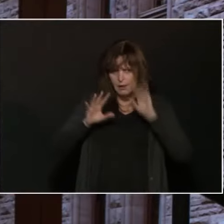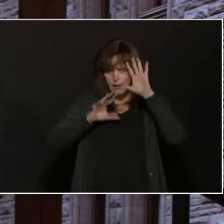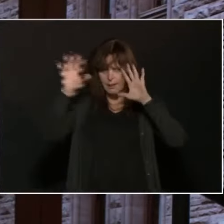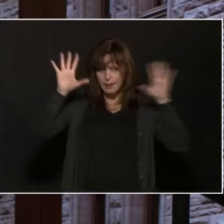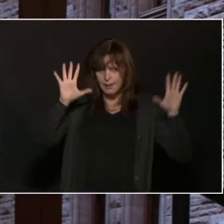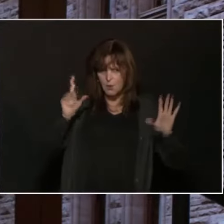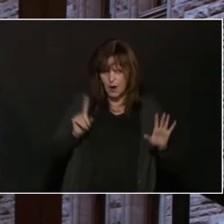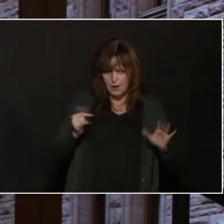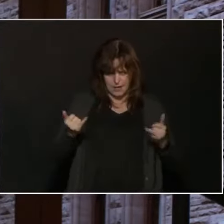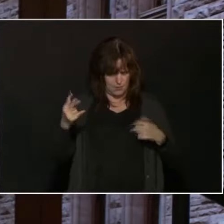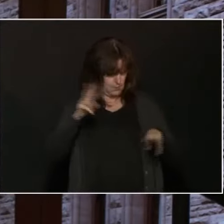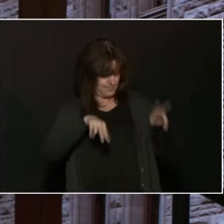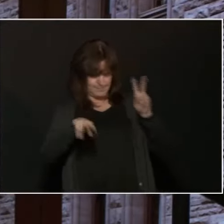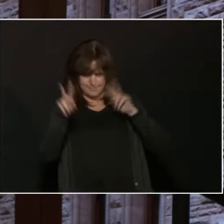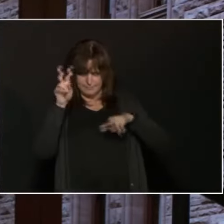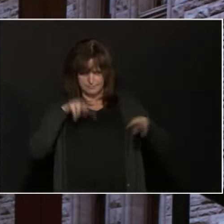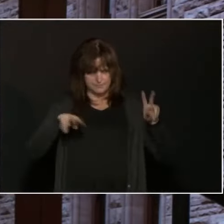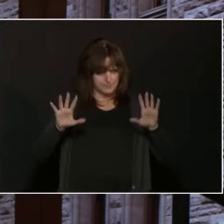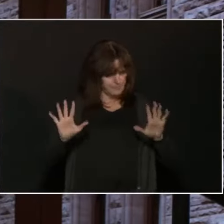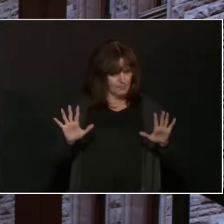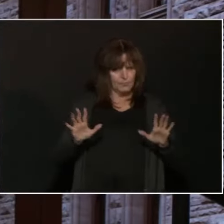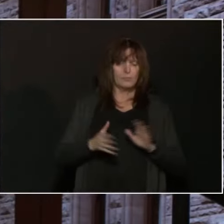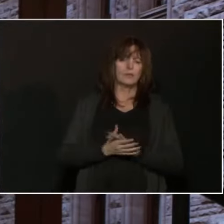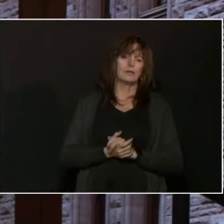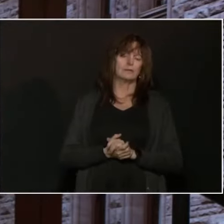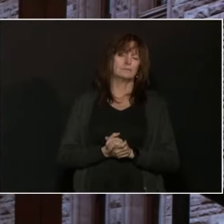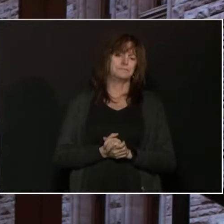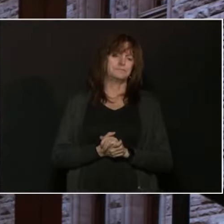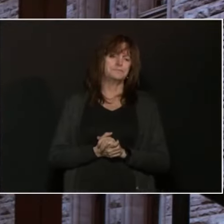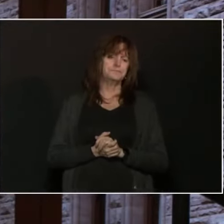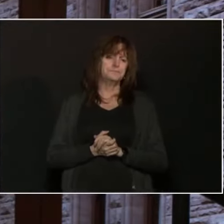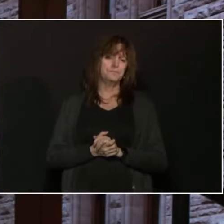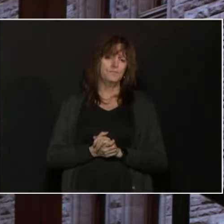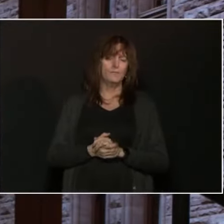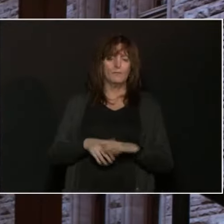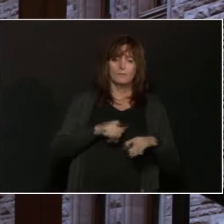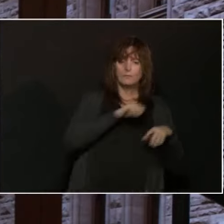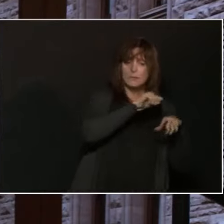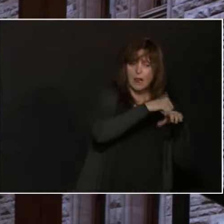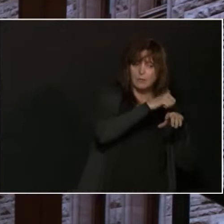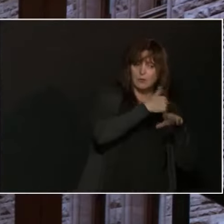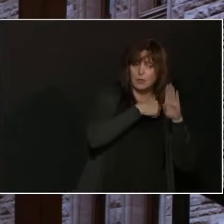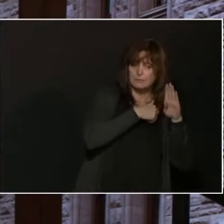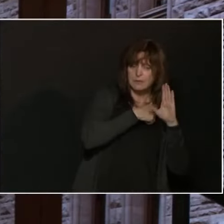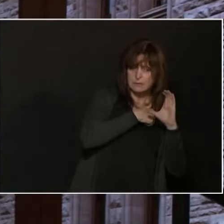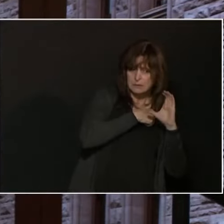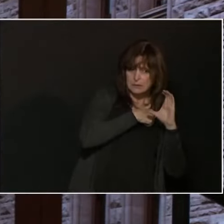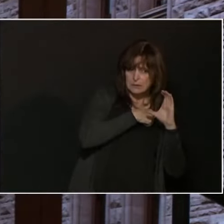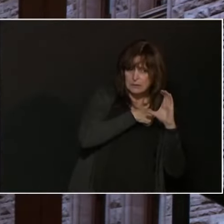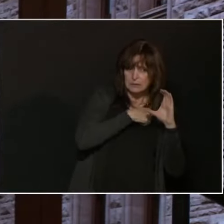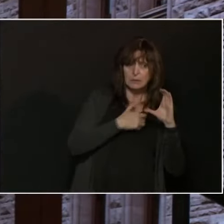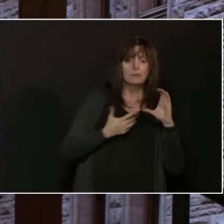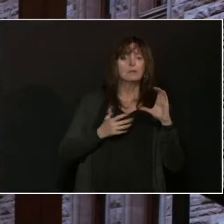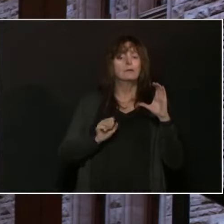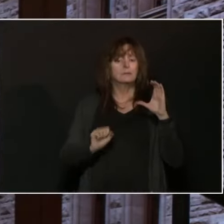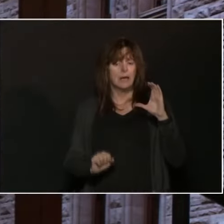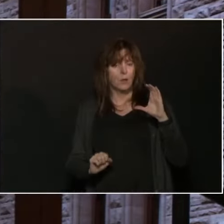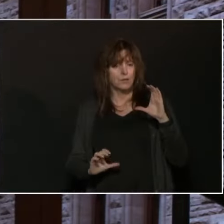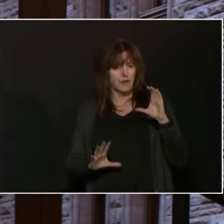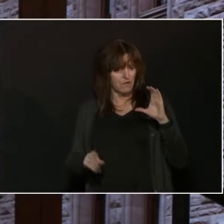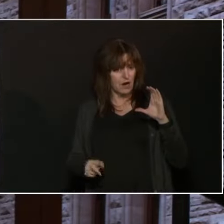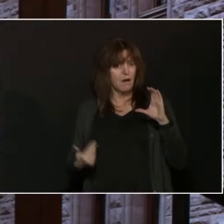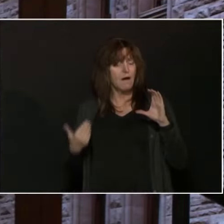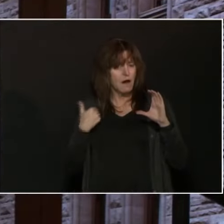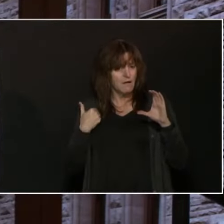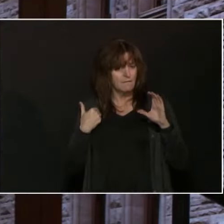to isolate. We have not seen yet, unlike Alberta and BC, any of the South African. We're looking for it. And we're looking to see